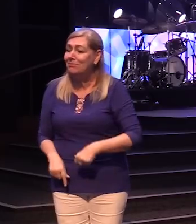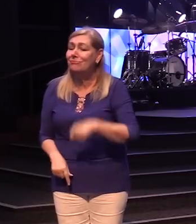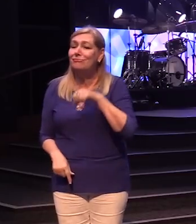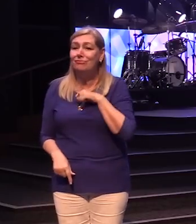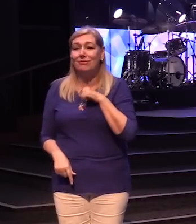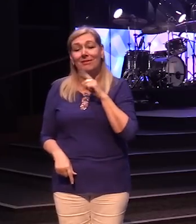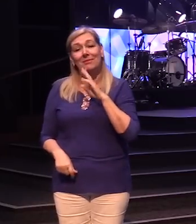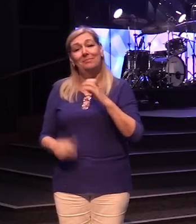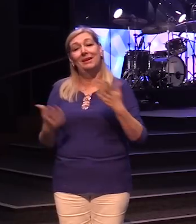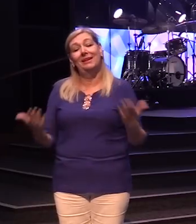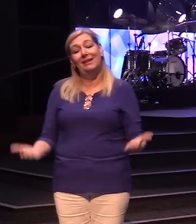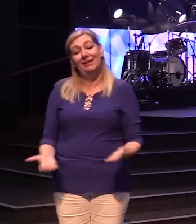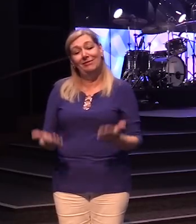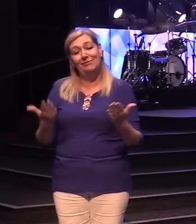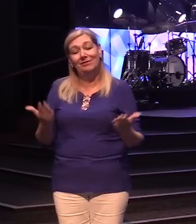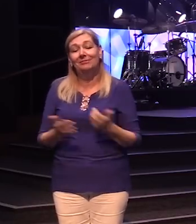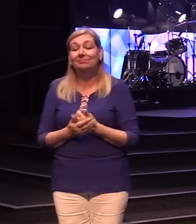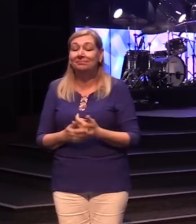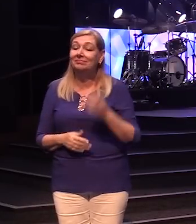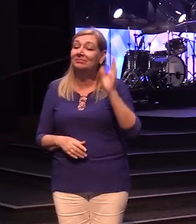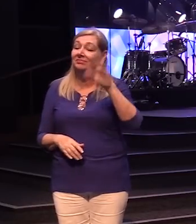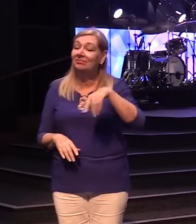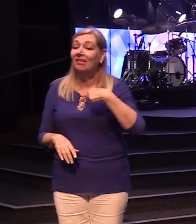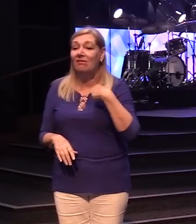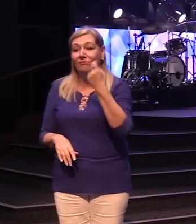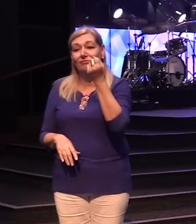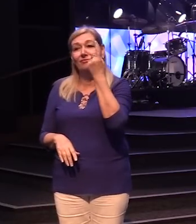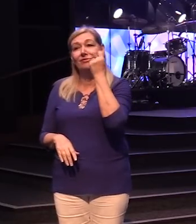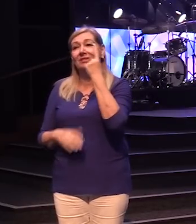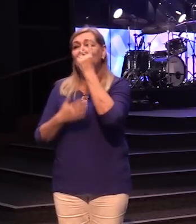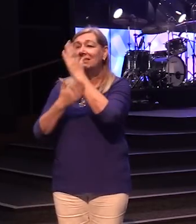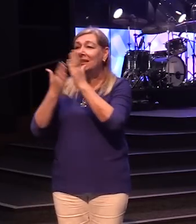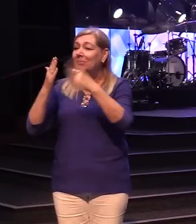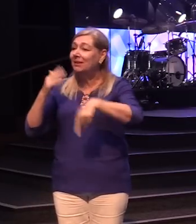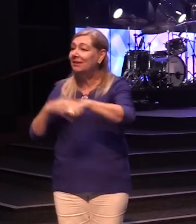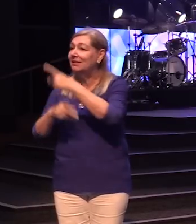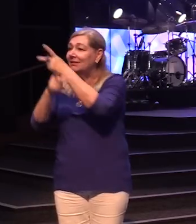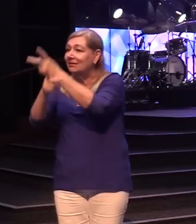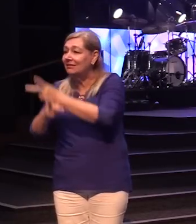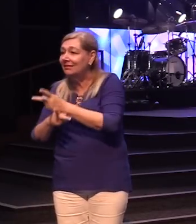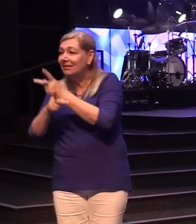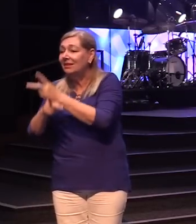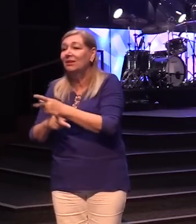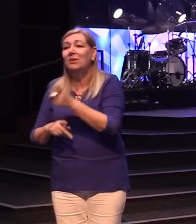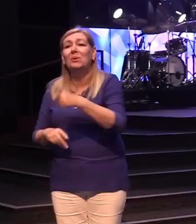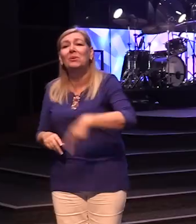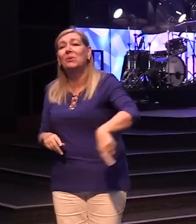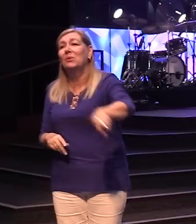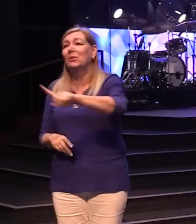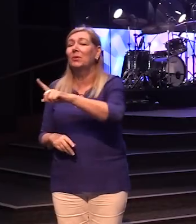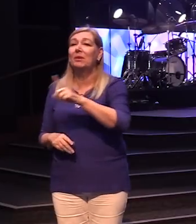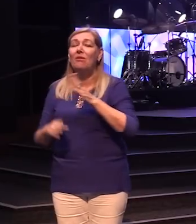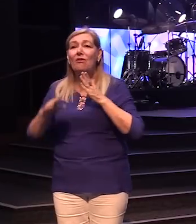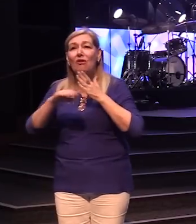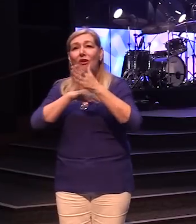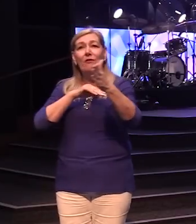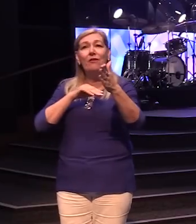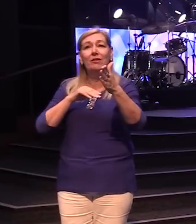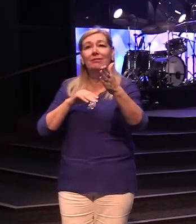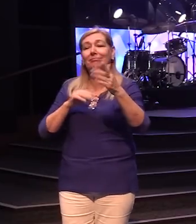I understand that some are cautious about being overly patriotic in